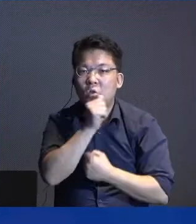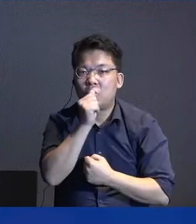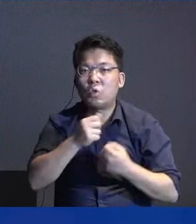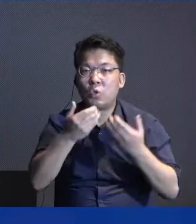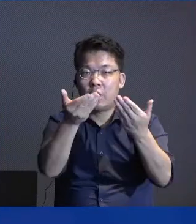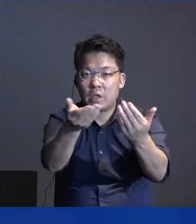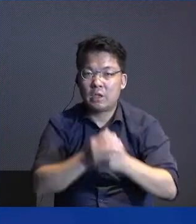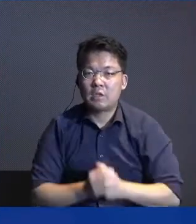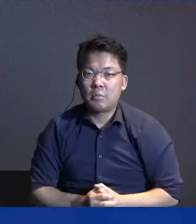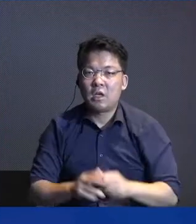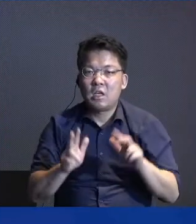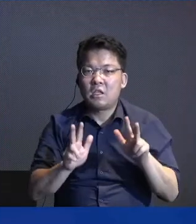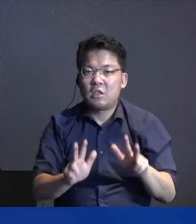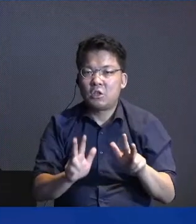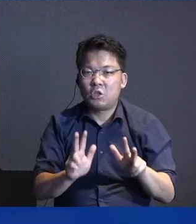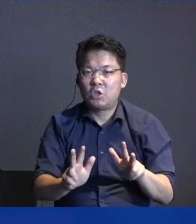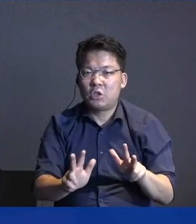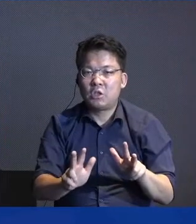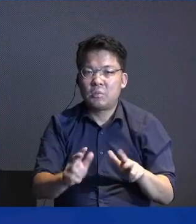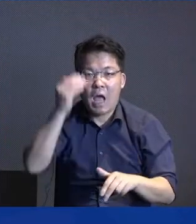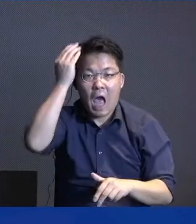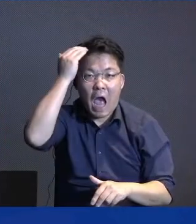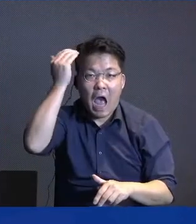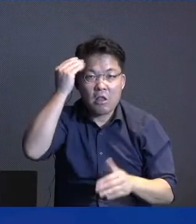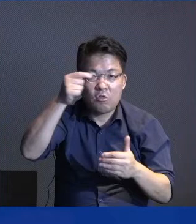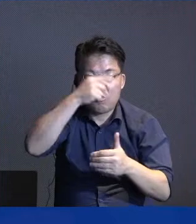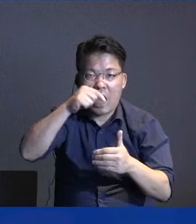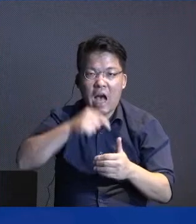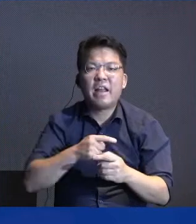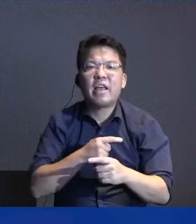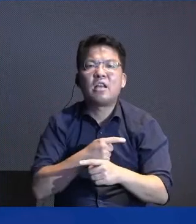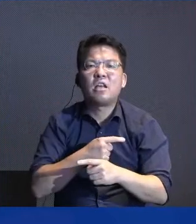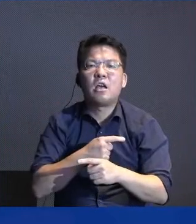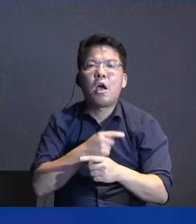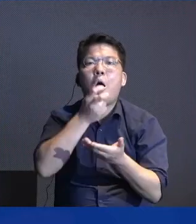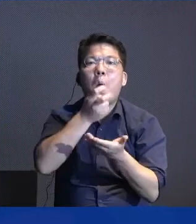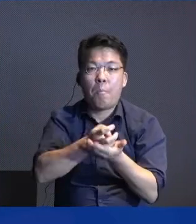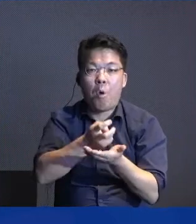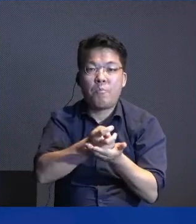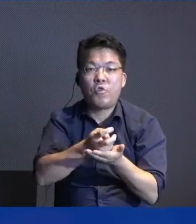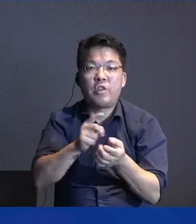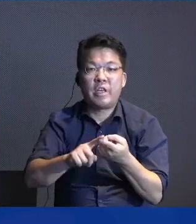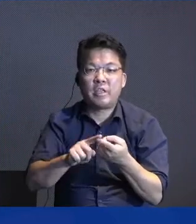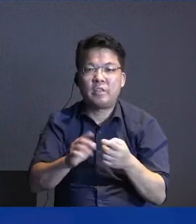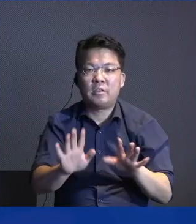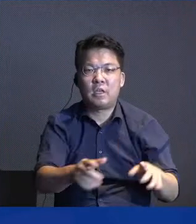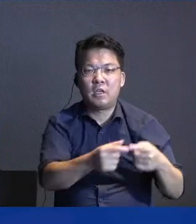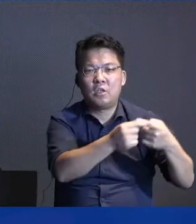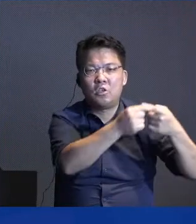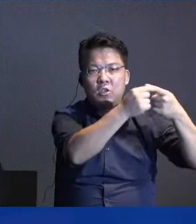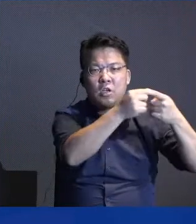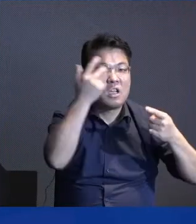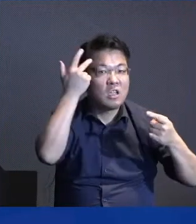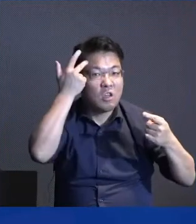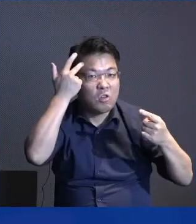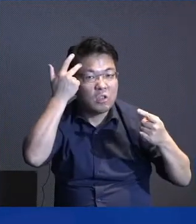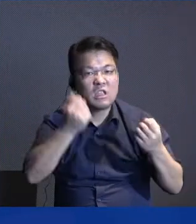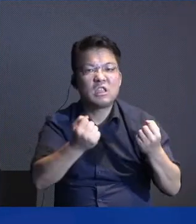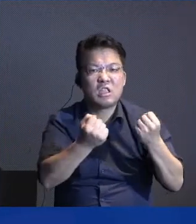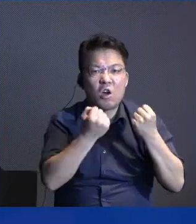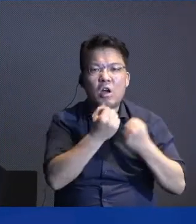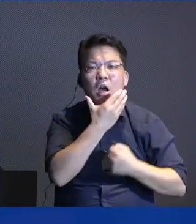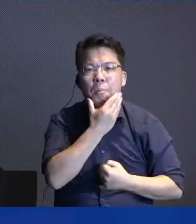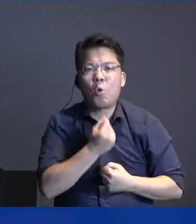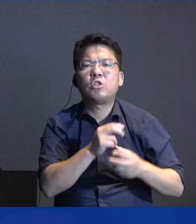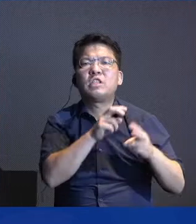Korea. And the first one is Mental Health Welfare Center. So there are several